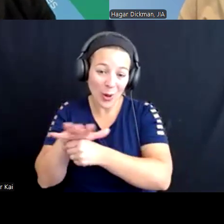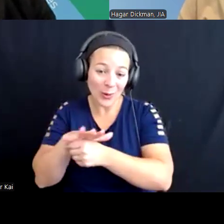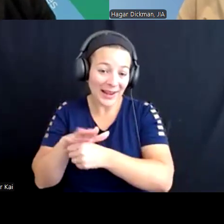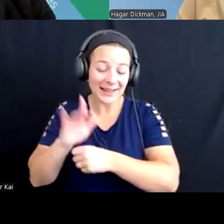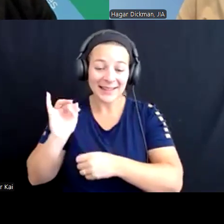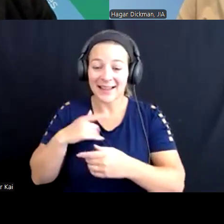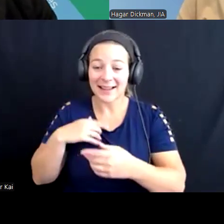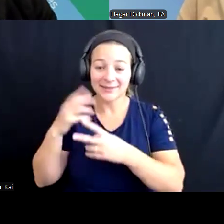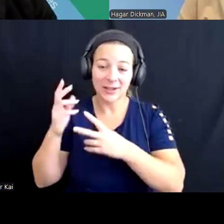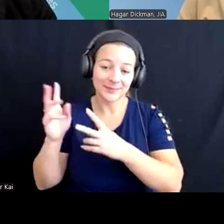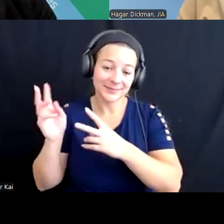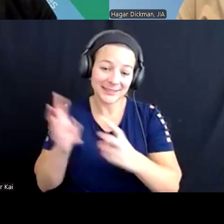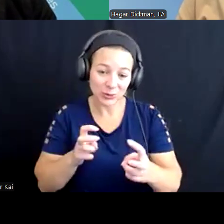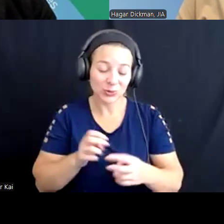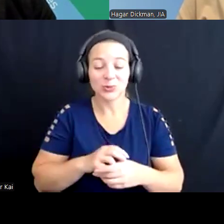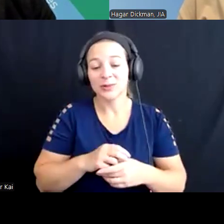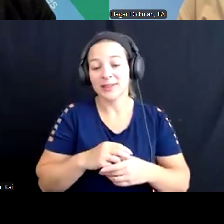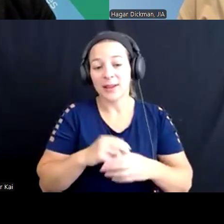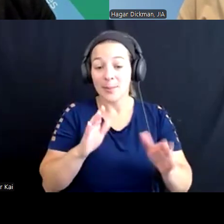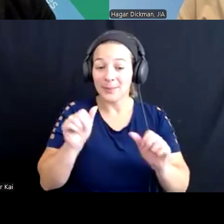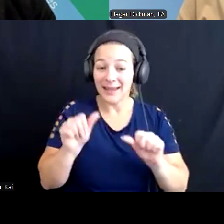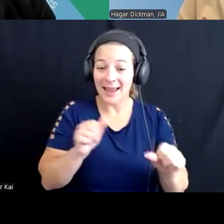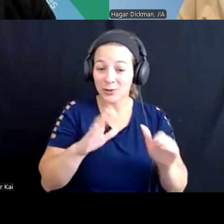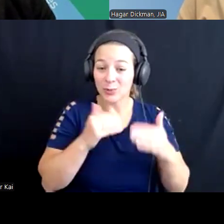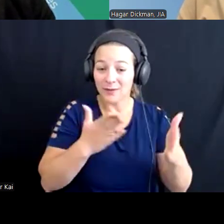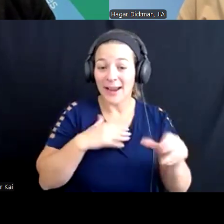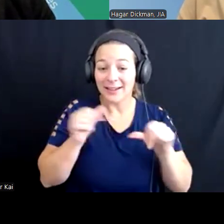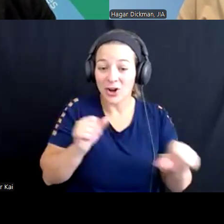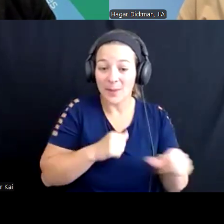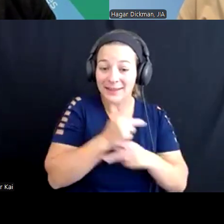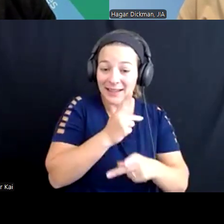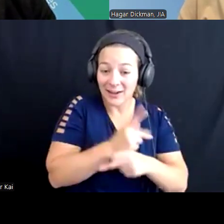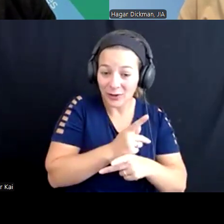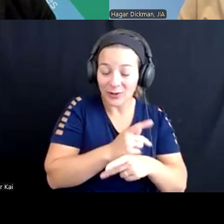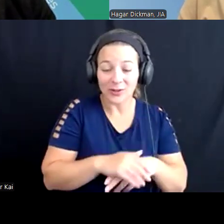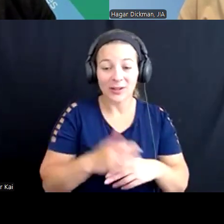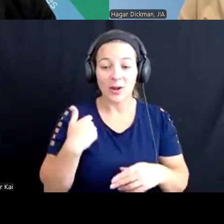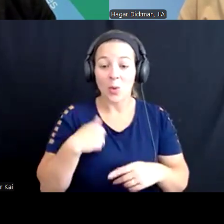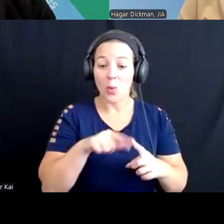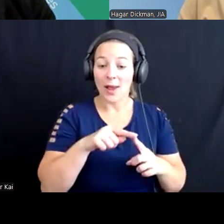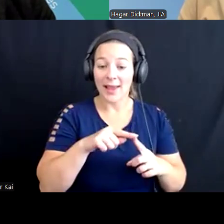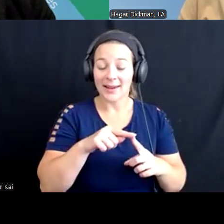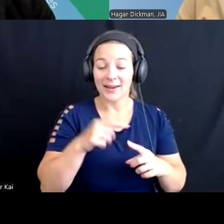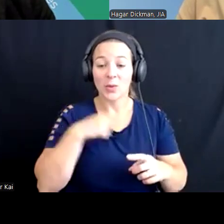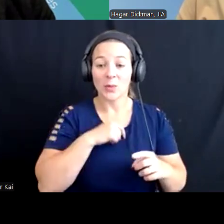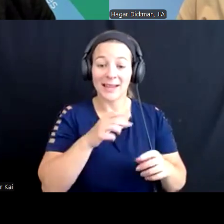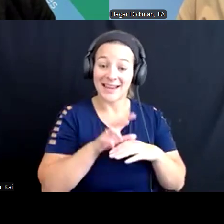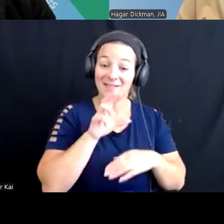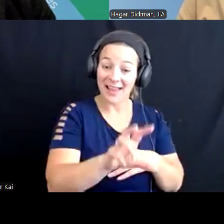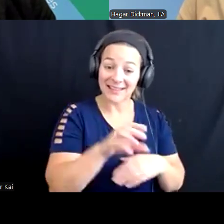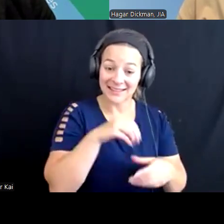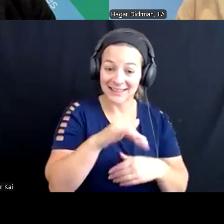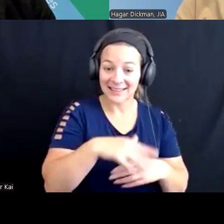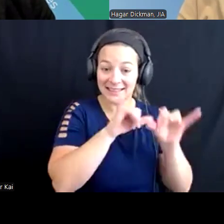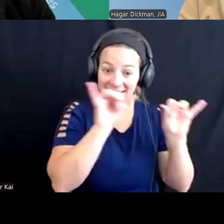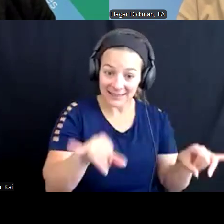shortfalls in cultural competent care. And then we need to make sure that when we invest in our HCBS systems, we build an infrastructure that can really